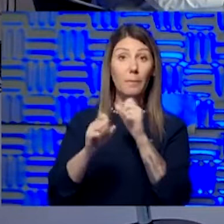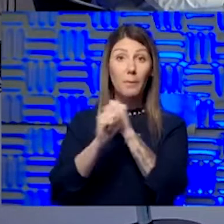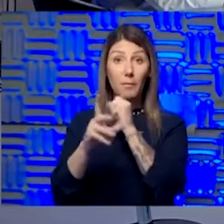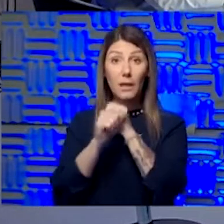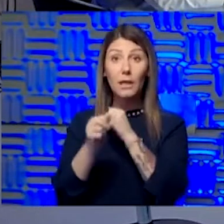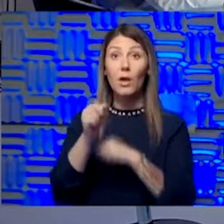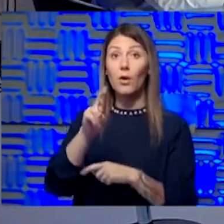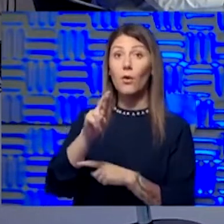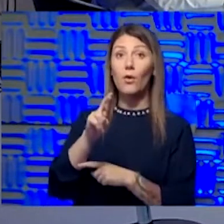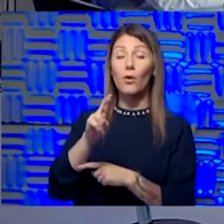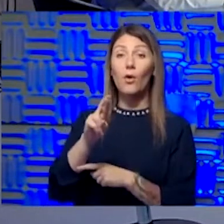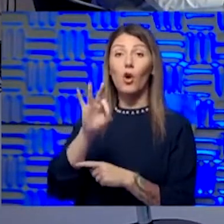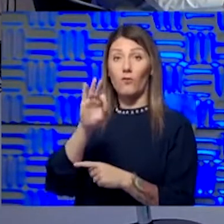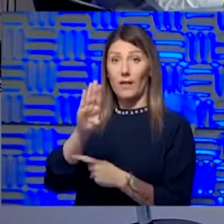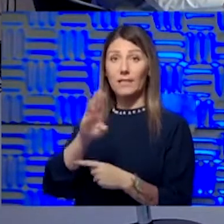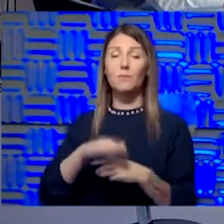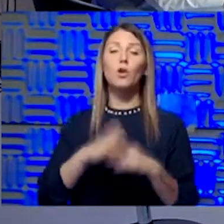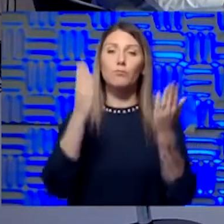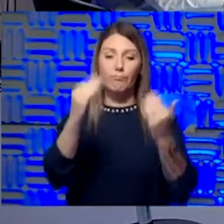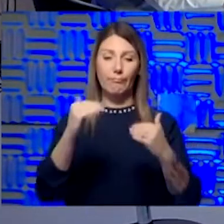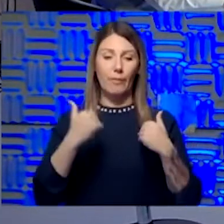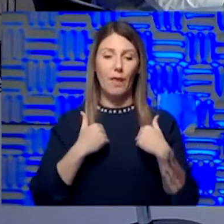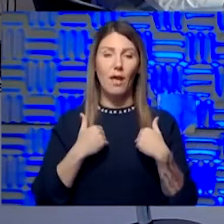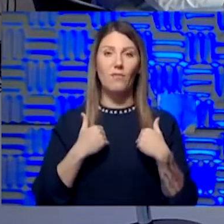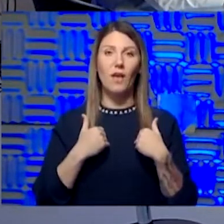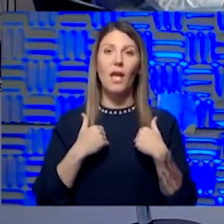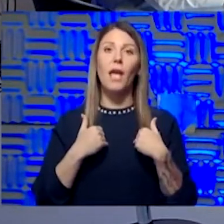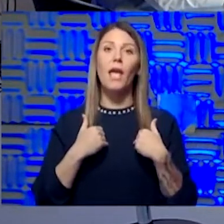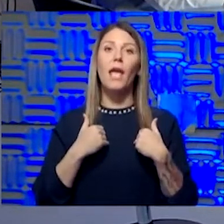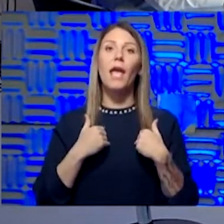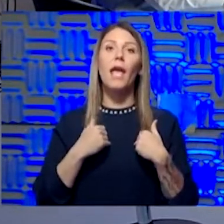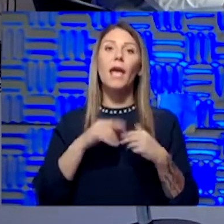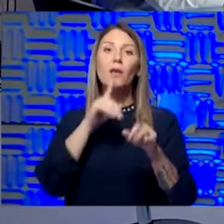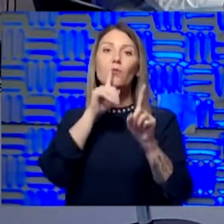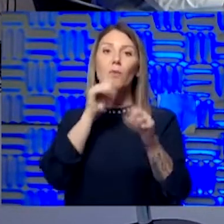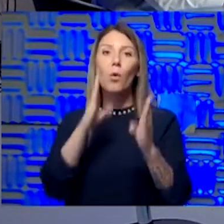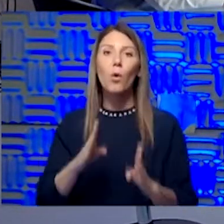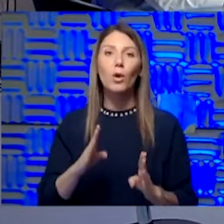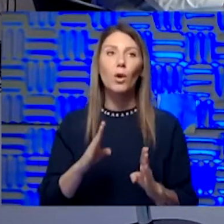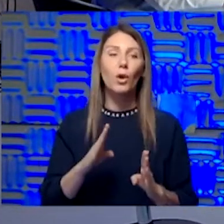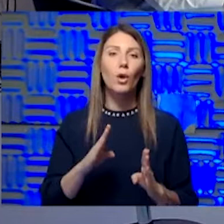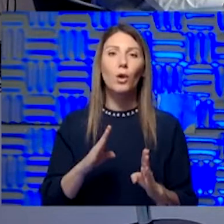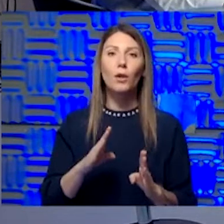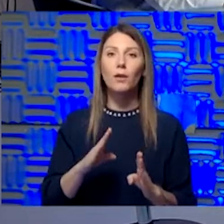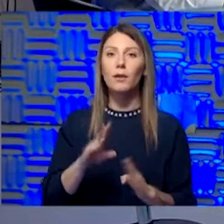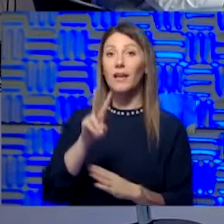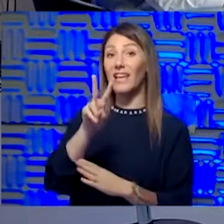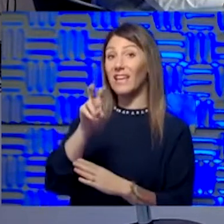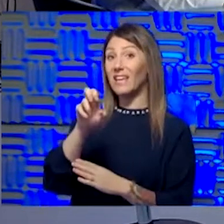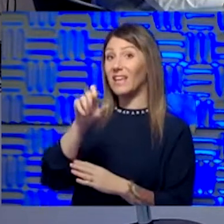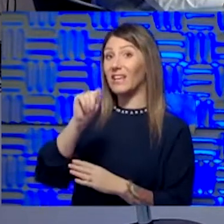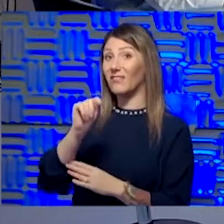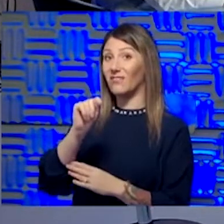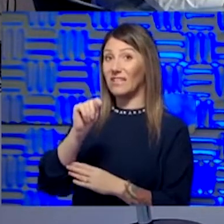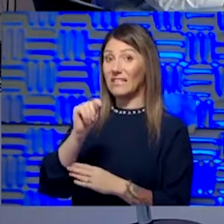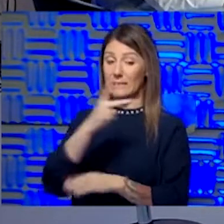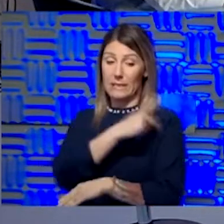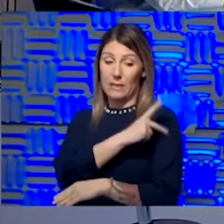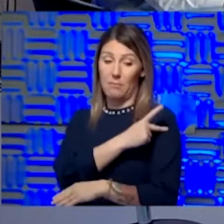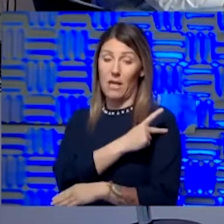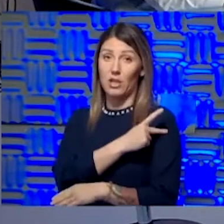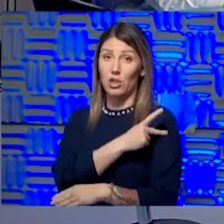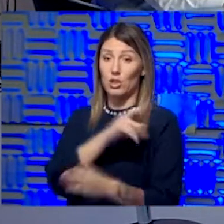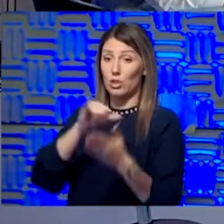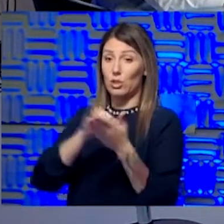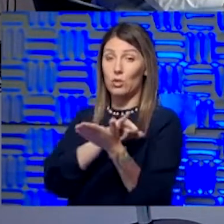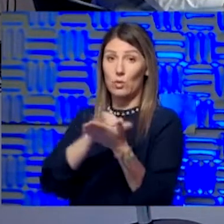I do have a question here. A reporter is asking. Oh, here we go. Vented patients in New York have an